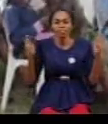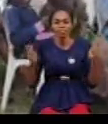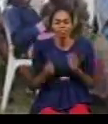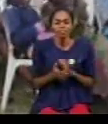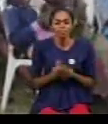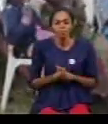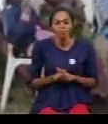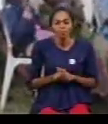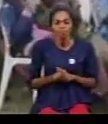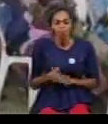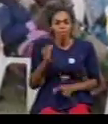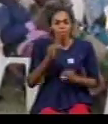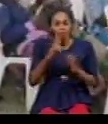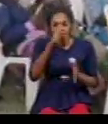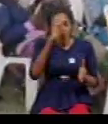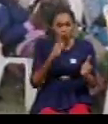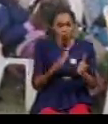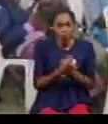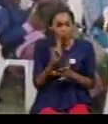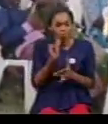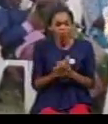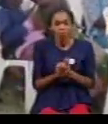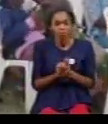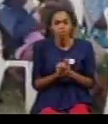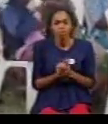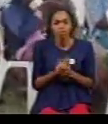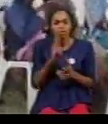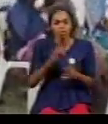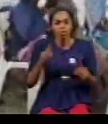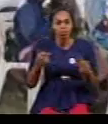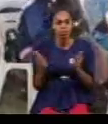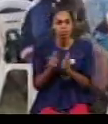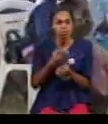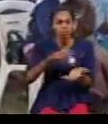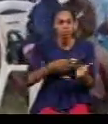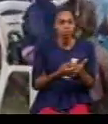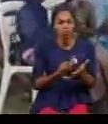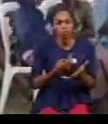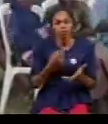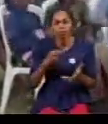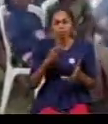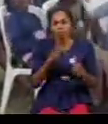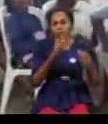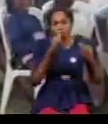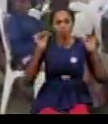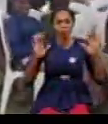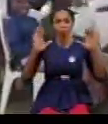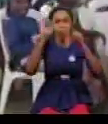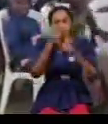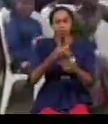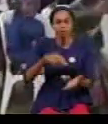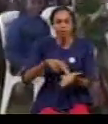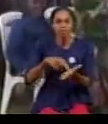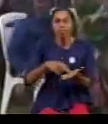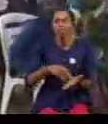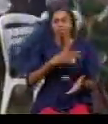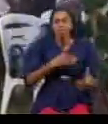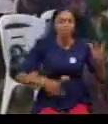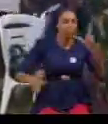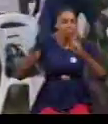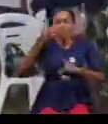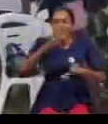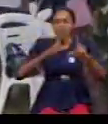If you believe with me that you are going on with a double portion of miracle, I want you to stand up on your feet and shout a bigger